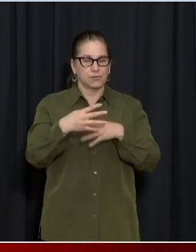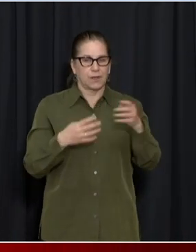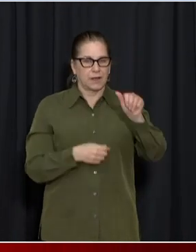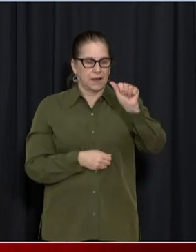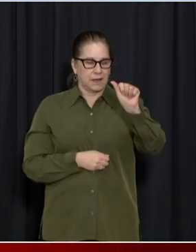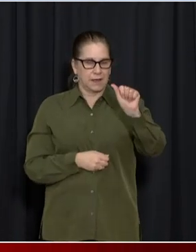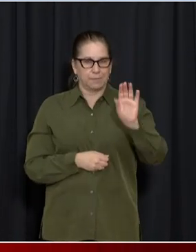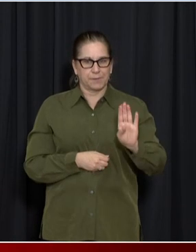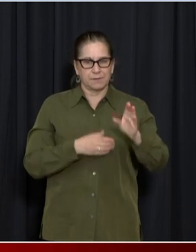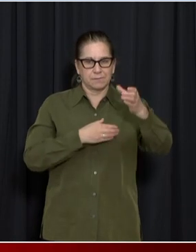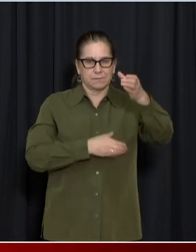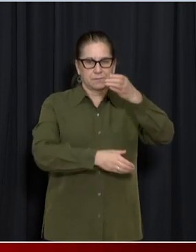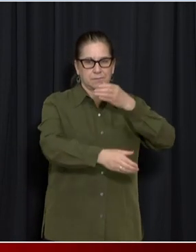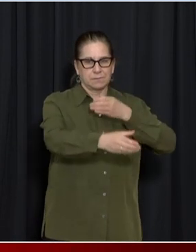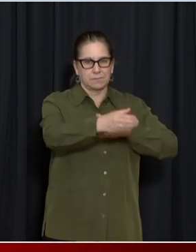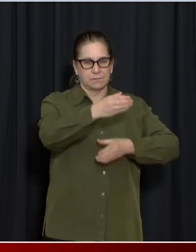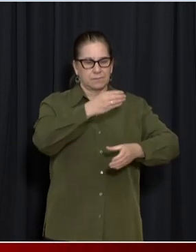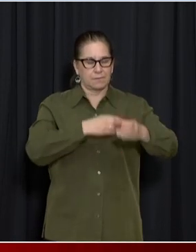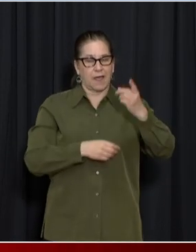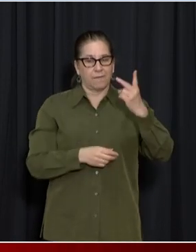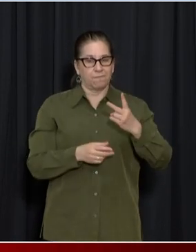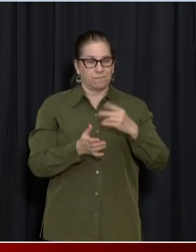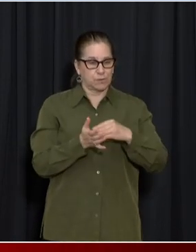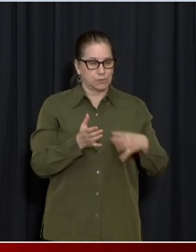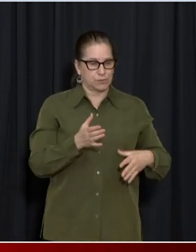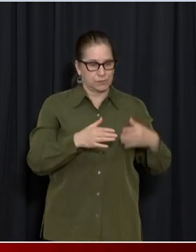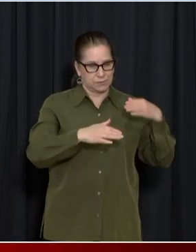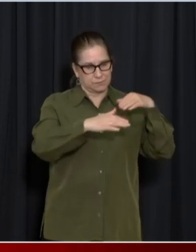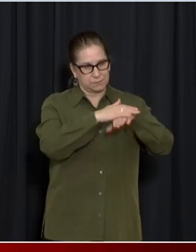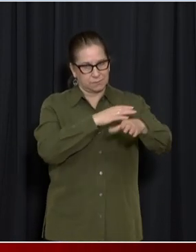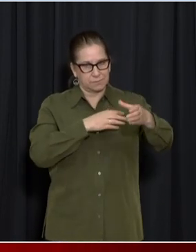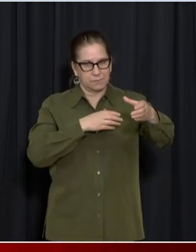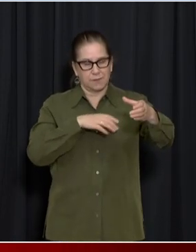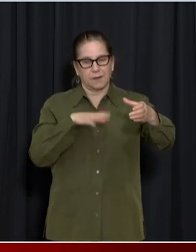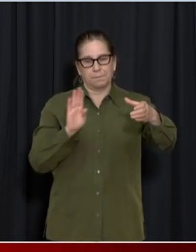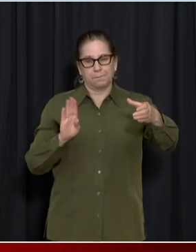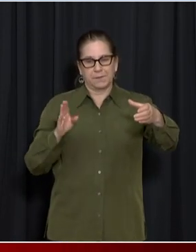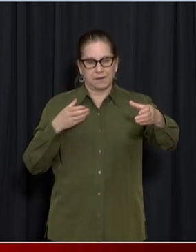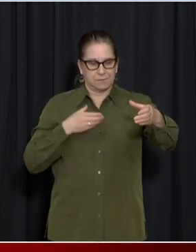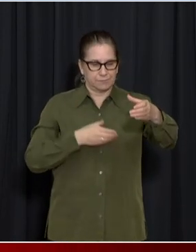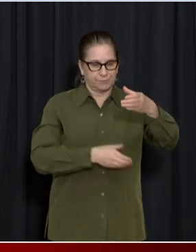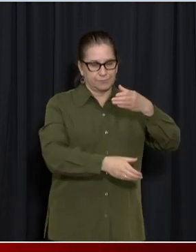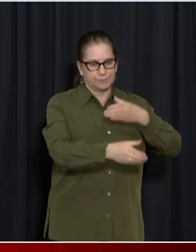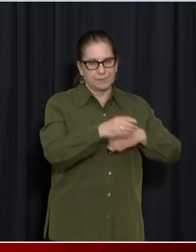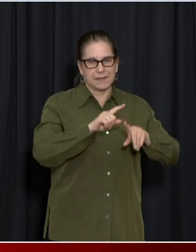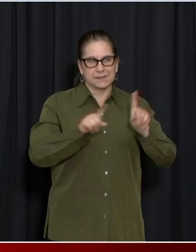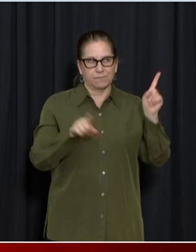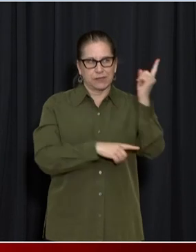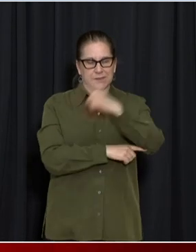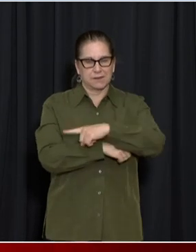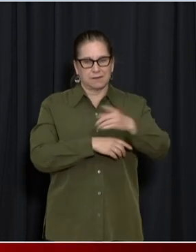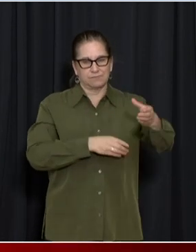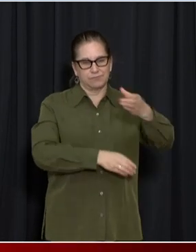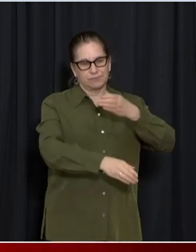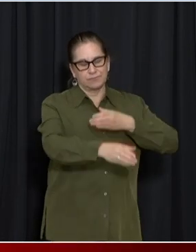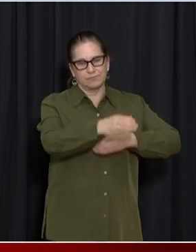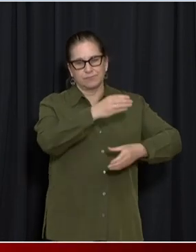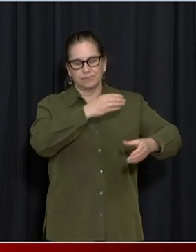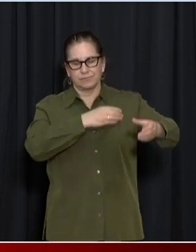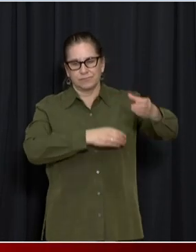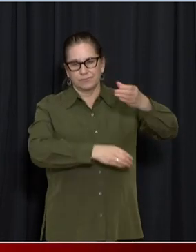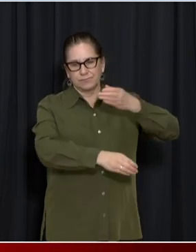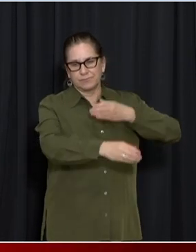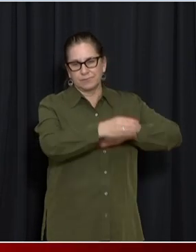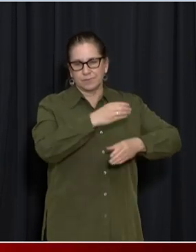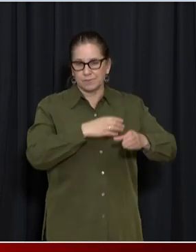are at school at any given time, in order to stay within capacity limits. In Stage 3, the advisory group recommends that